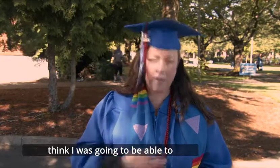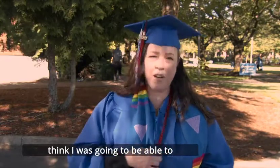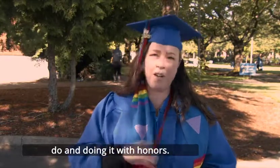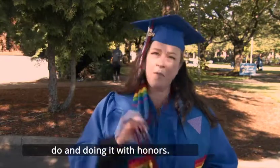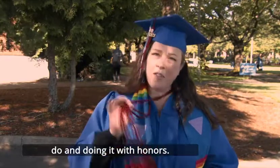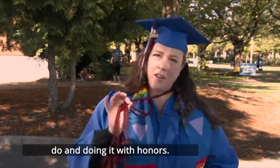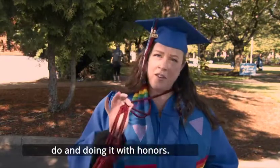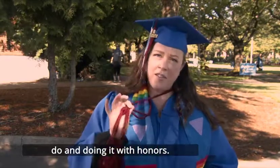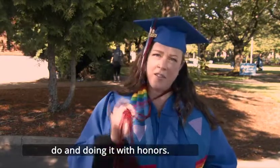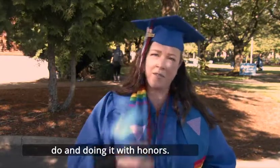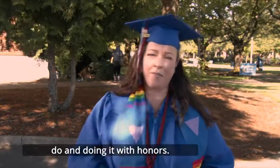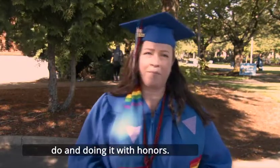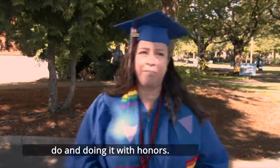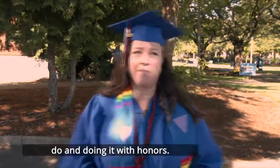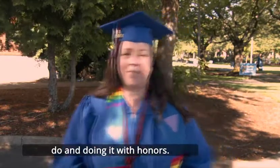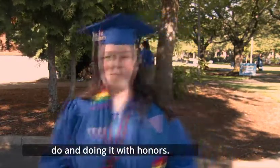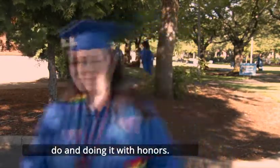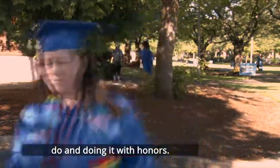and doing it with honors.